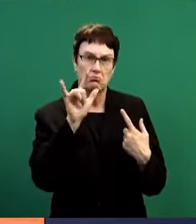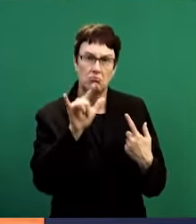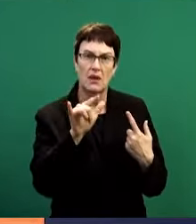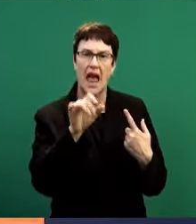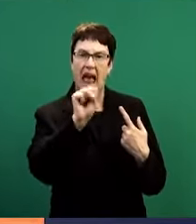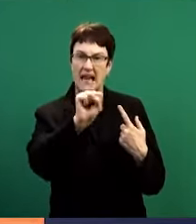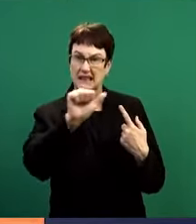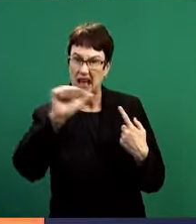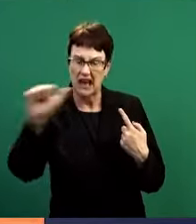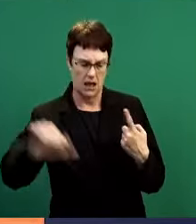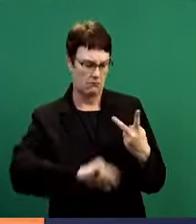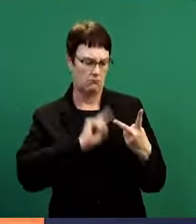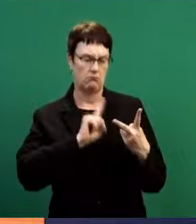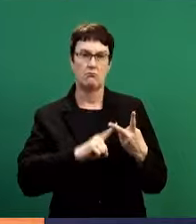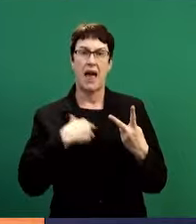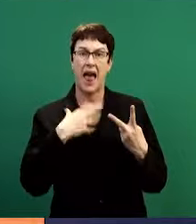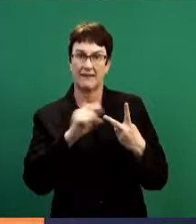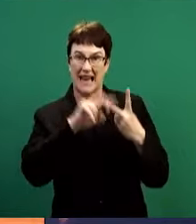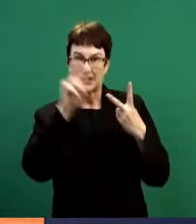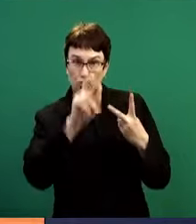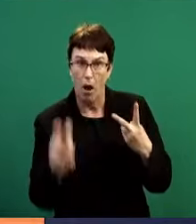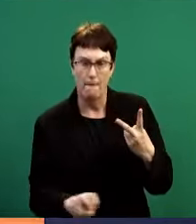queue. Give us the thing.